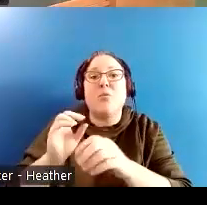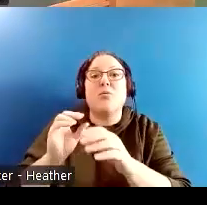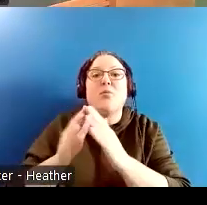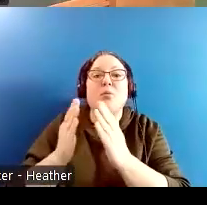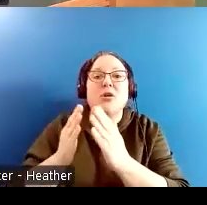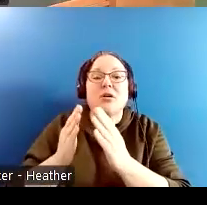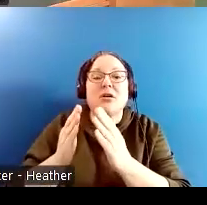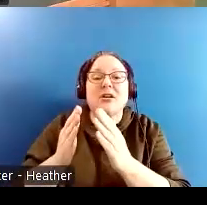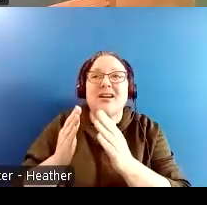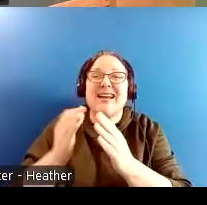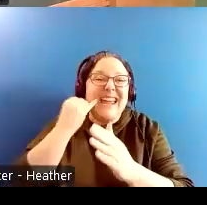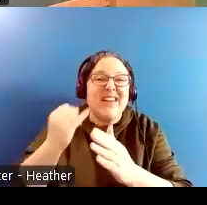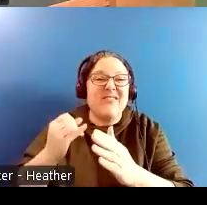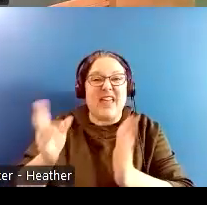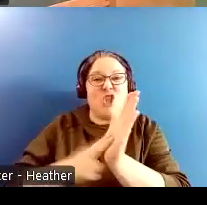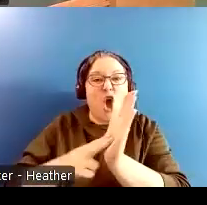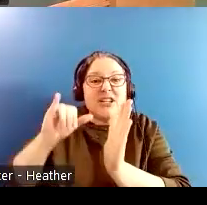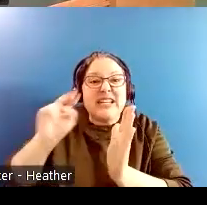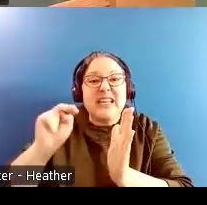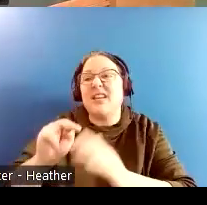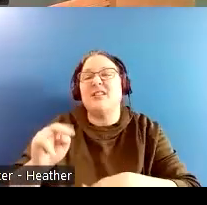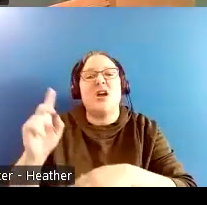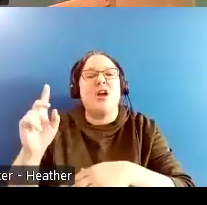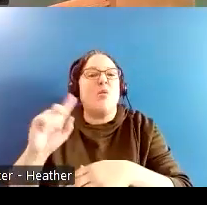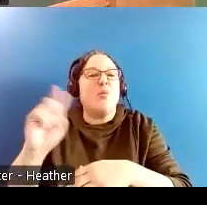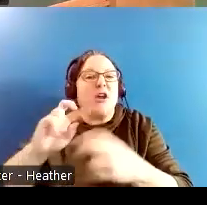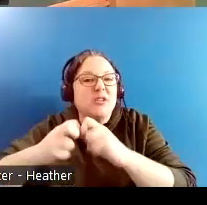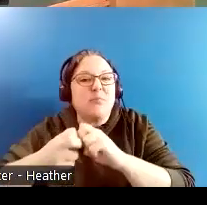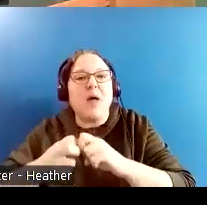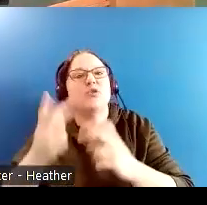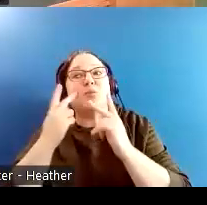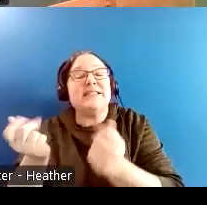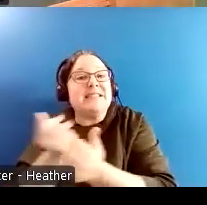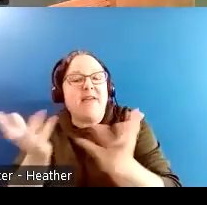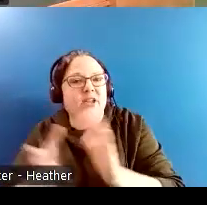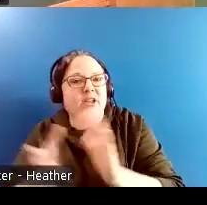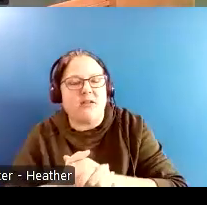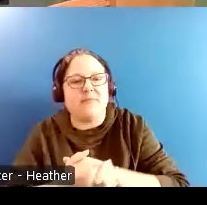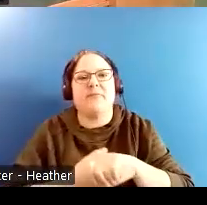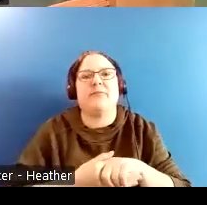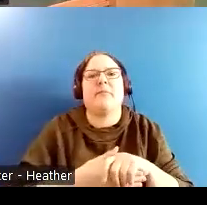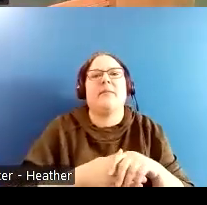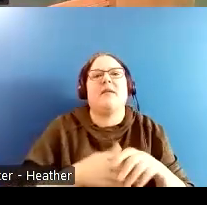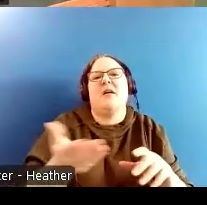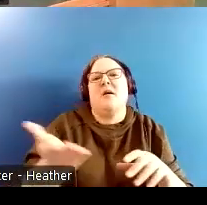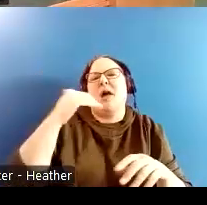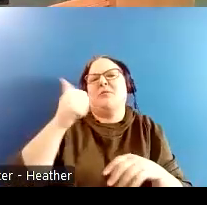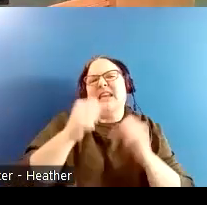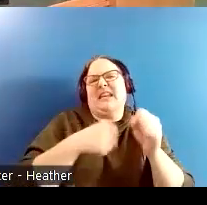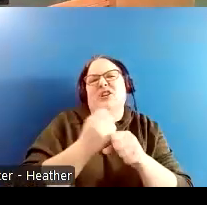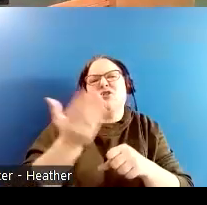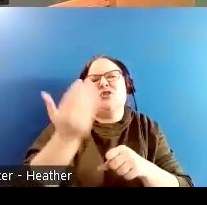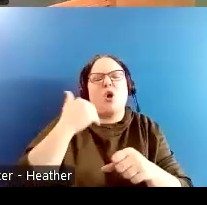the problems that they were working on. So about 10 years ago, there was an article in the New York Times by Tina